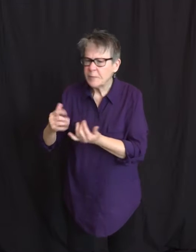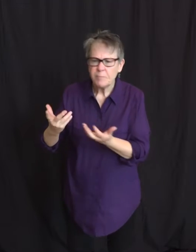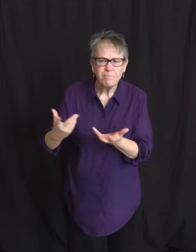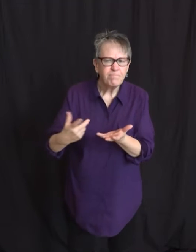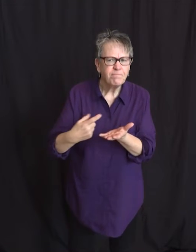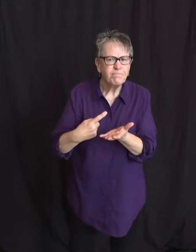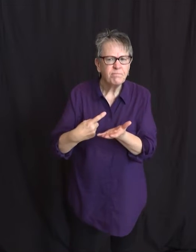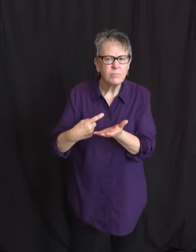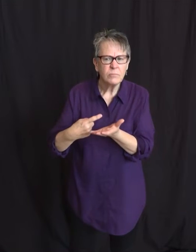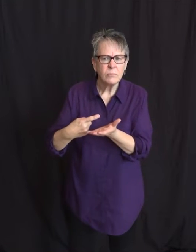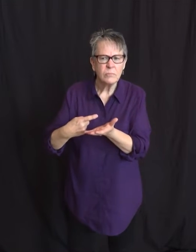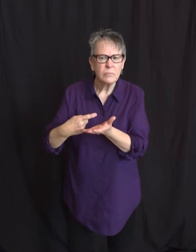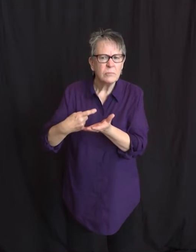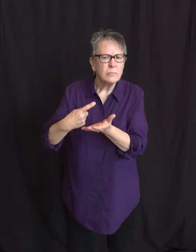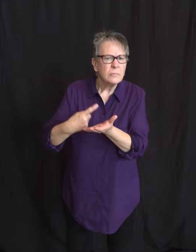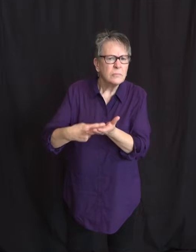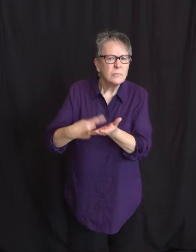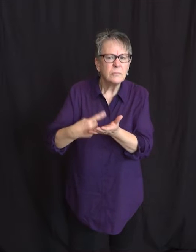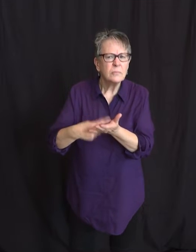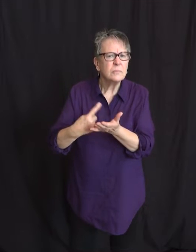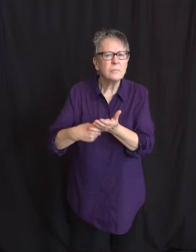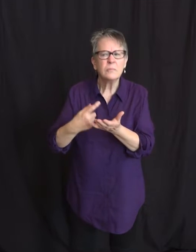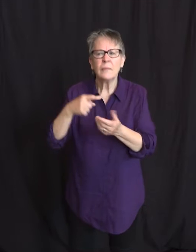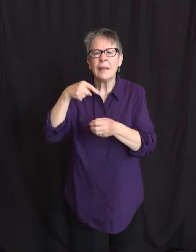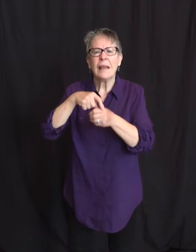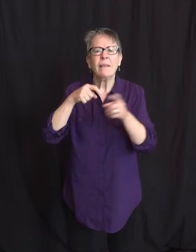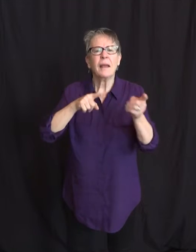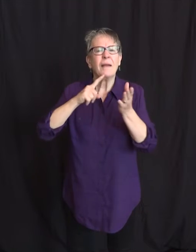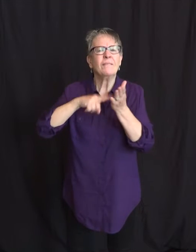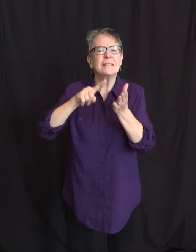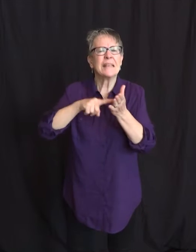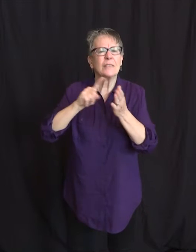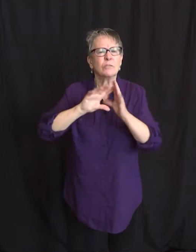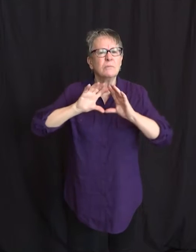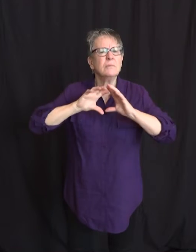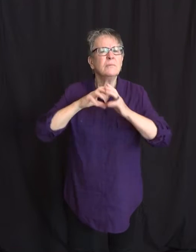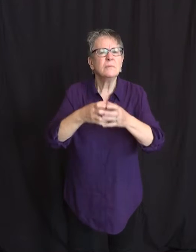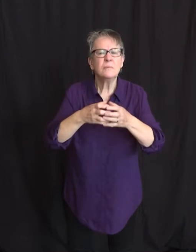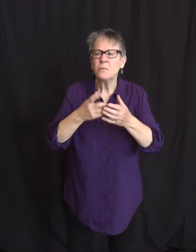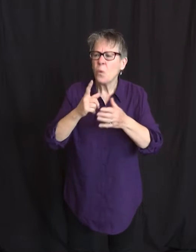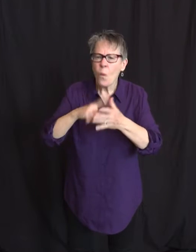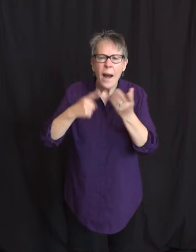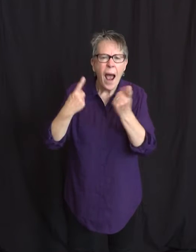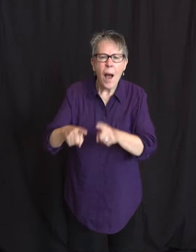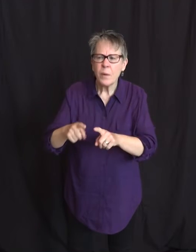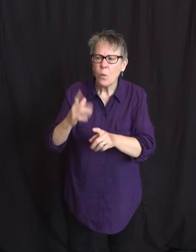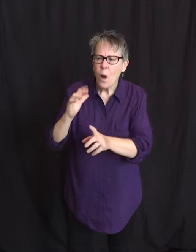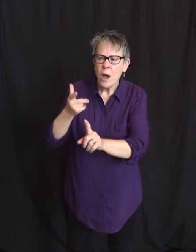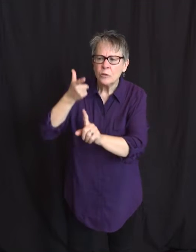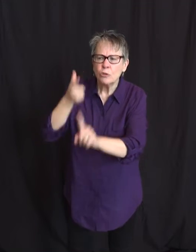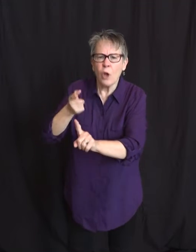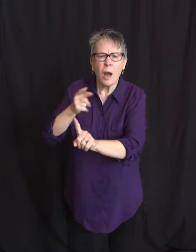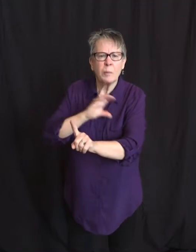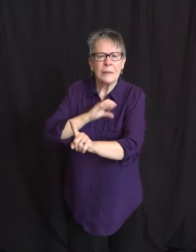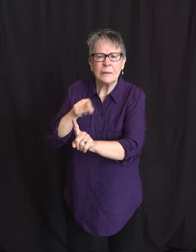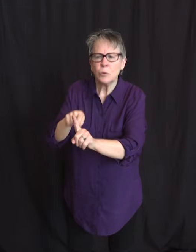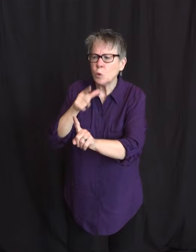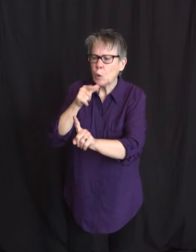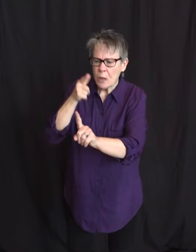details of what we've found so far. So to everybody who's reached out to both him and his family, greatly